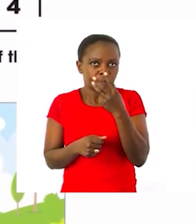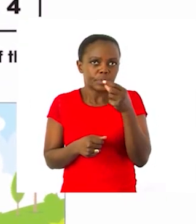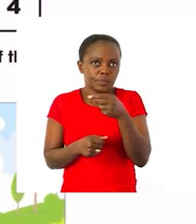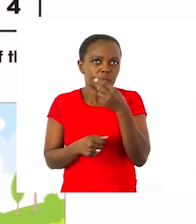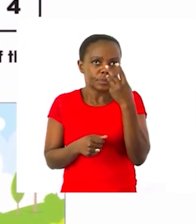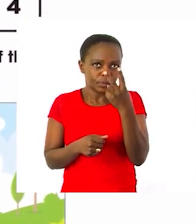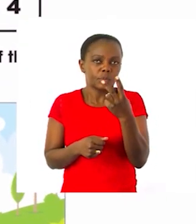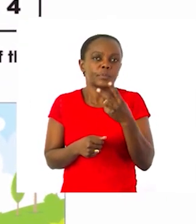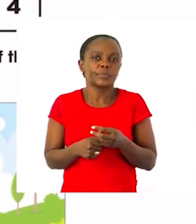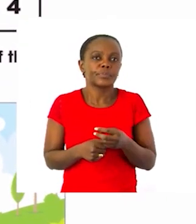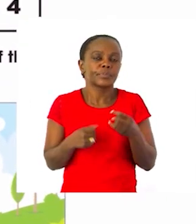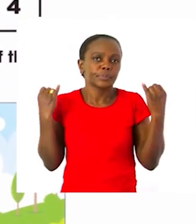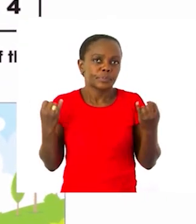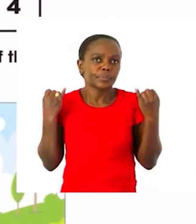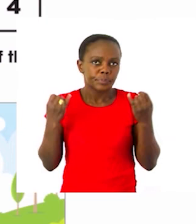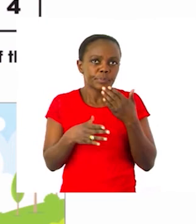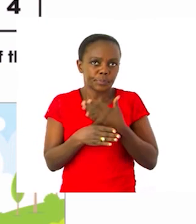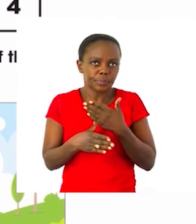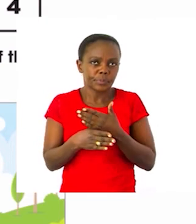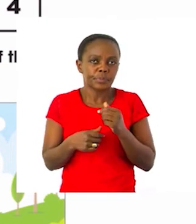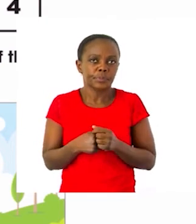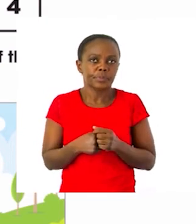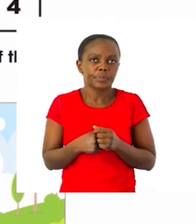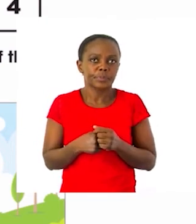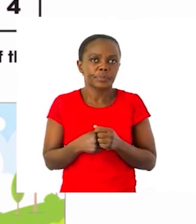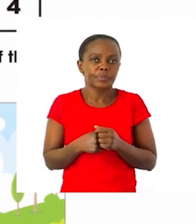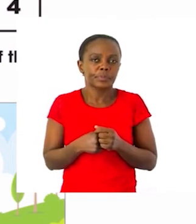this activity. Let's look at the pictures.